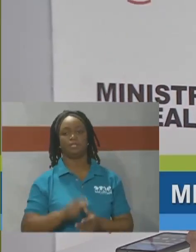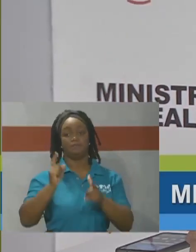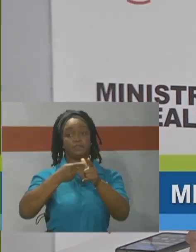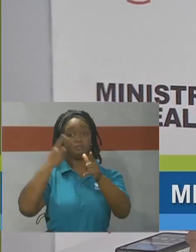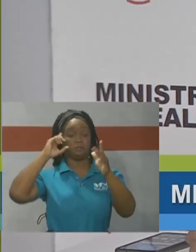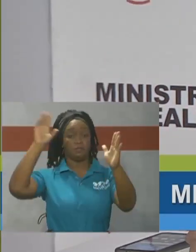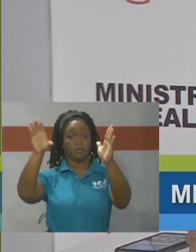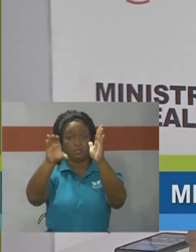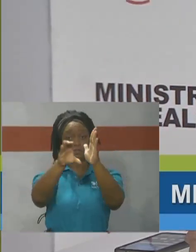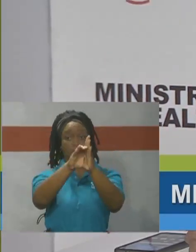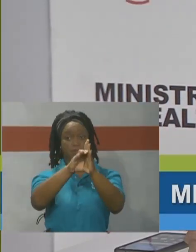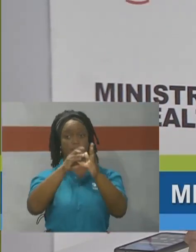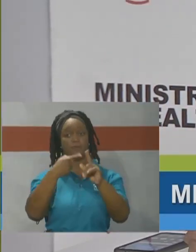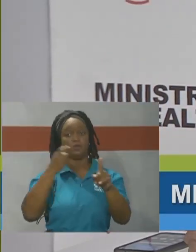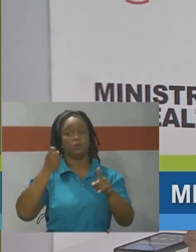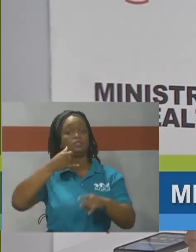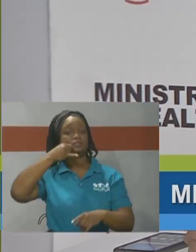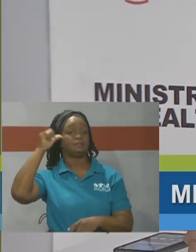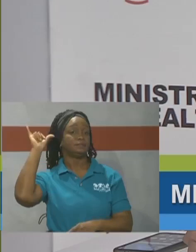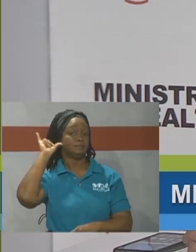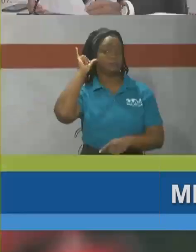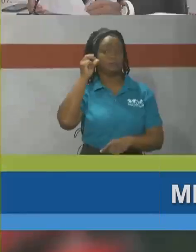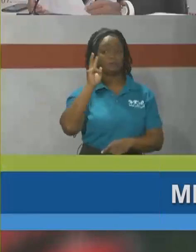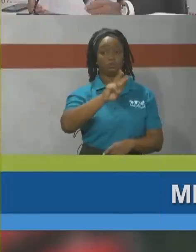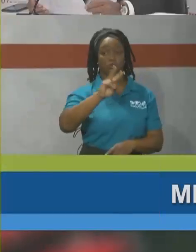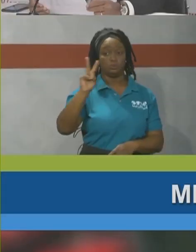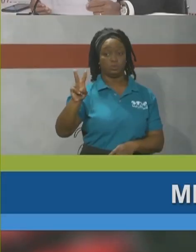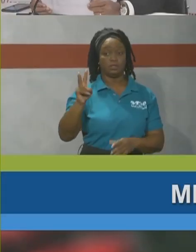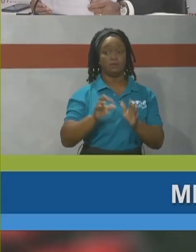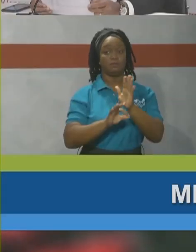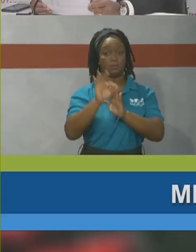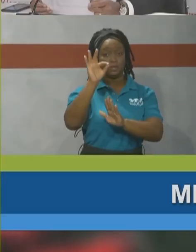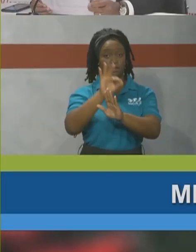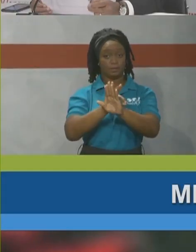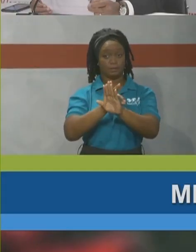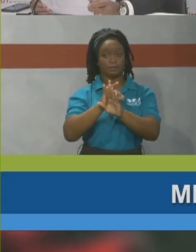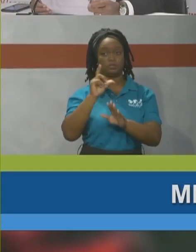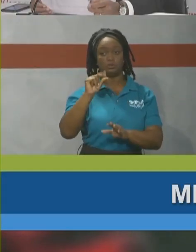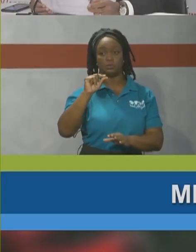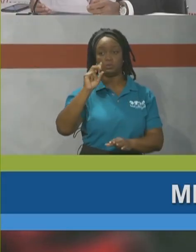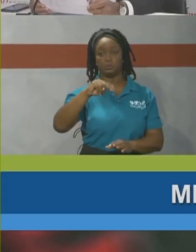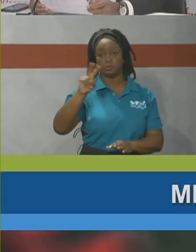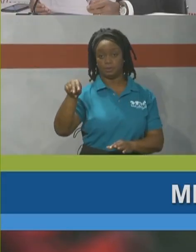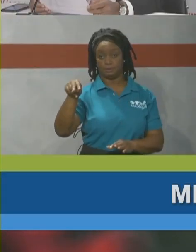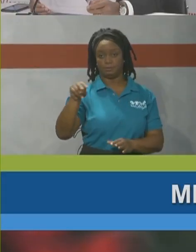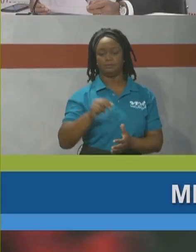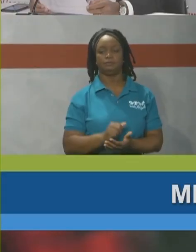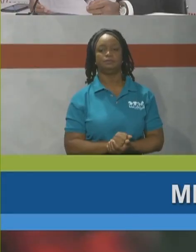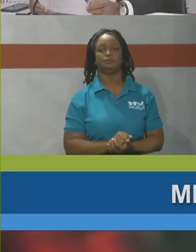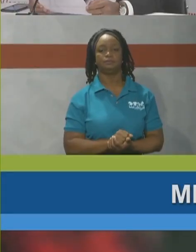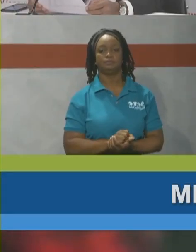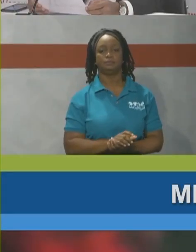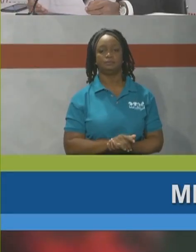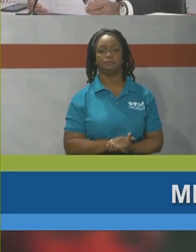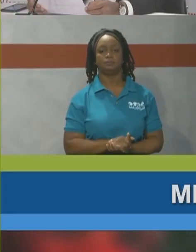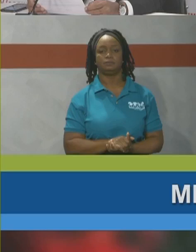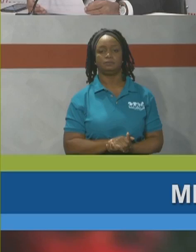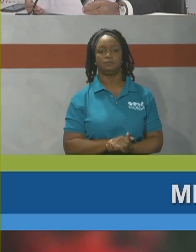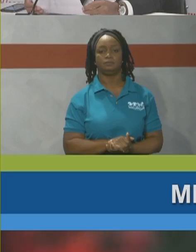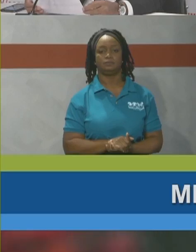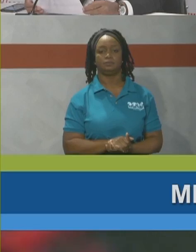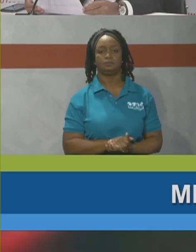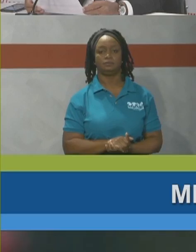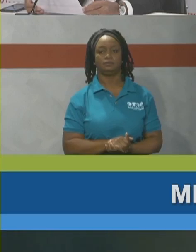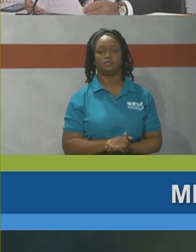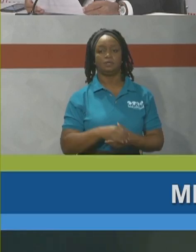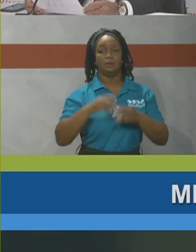of yesterday, which is the 22nd of February 2022. I will skip over the portion with the population vaccination status as the